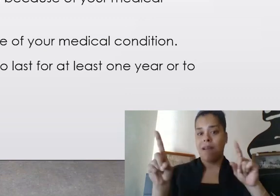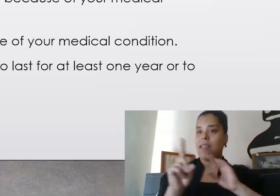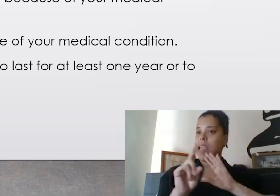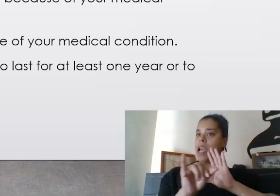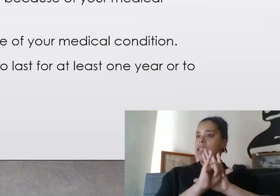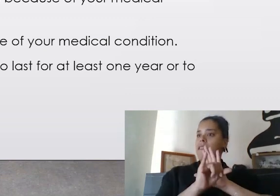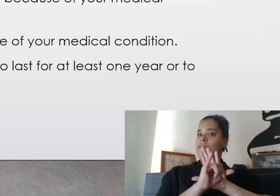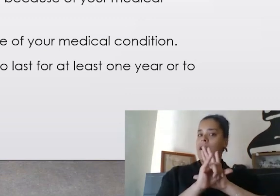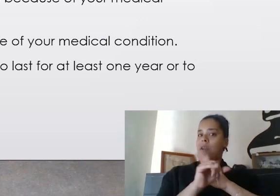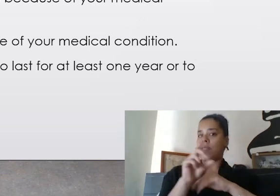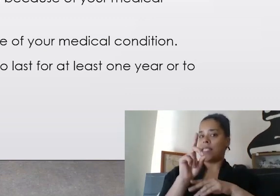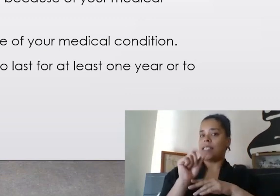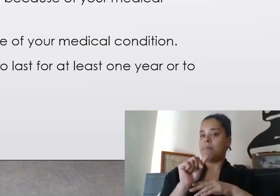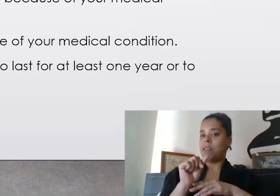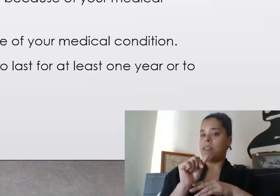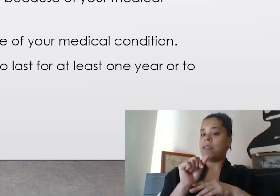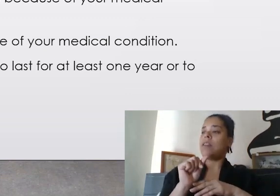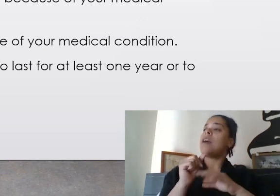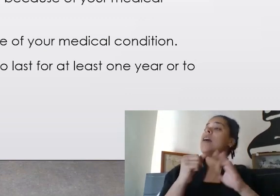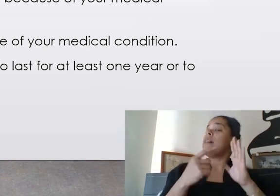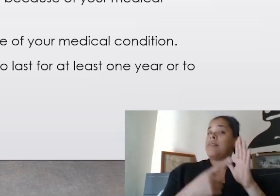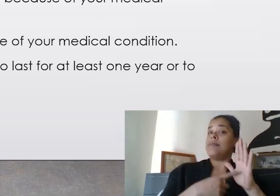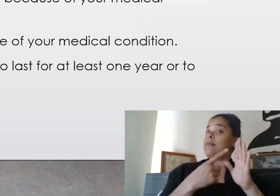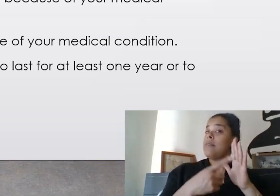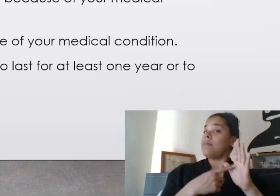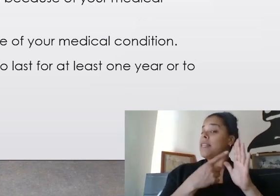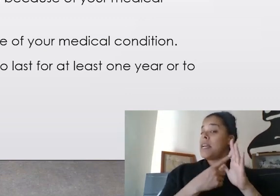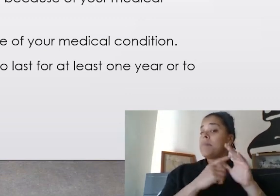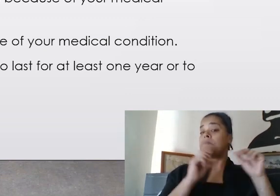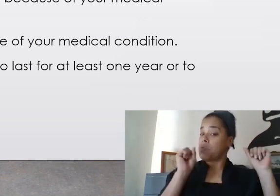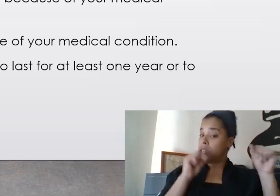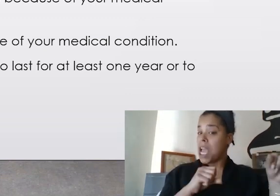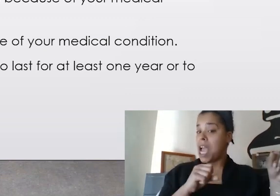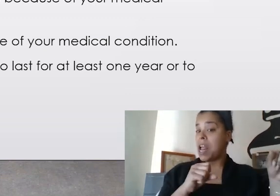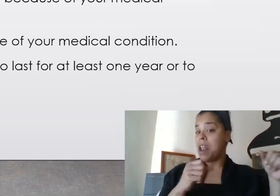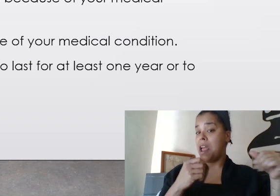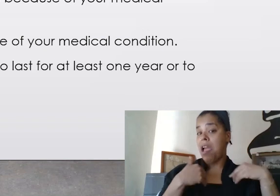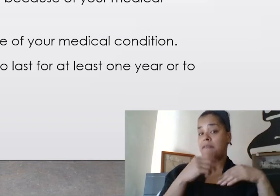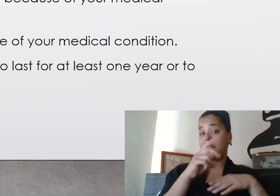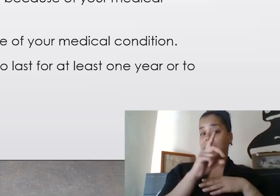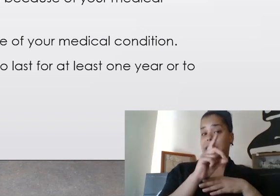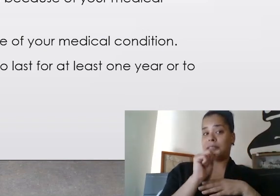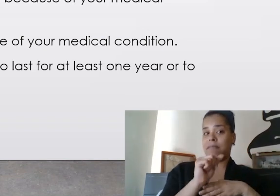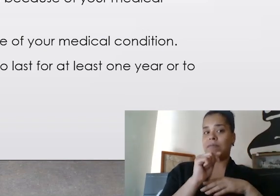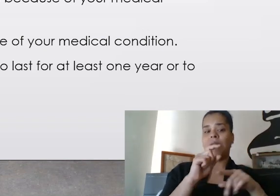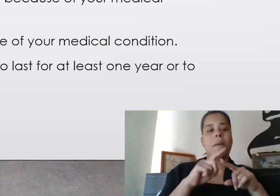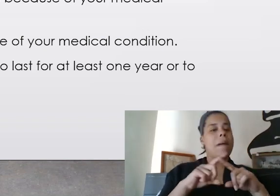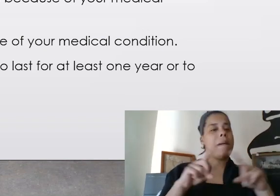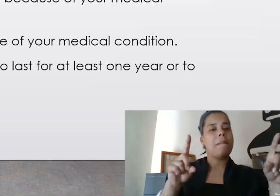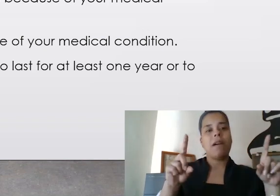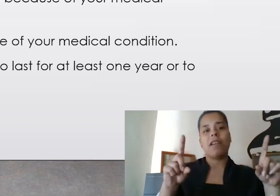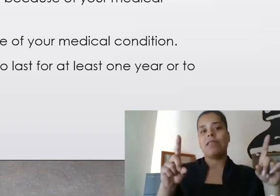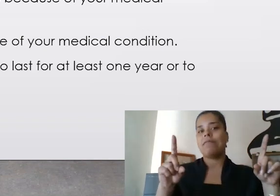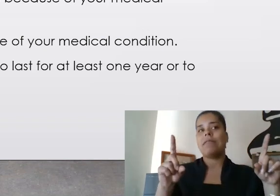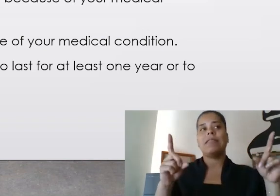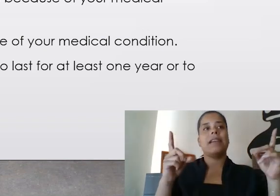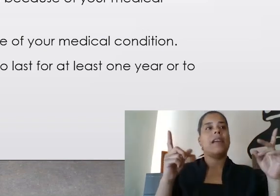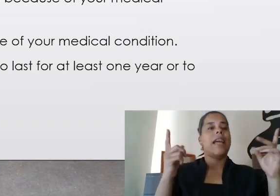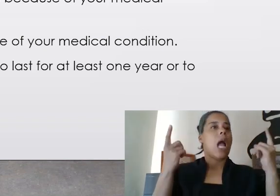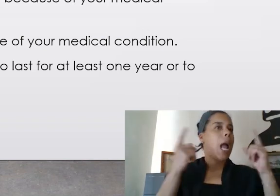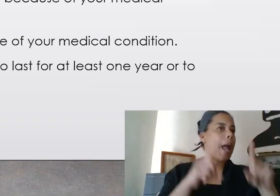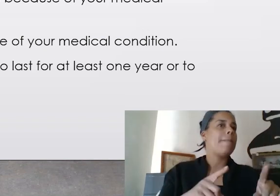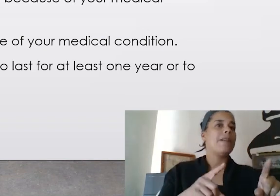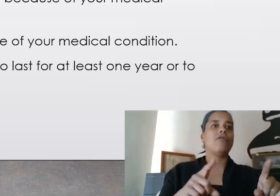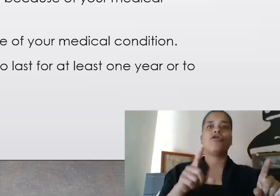certain times you can have a disability and come to the point where you may not be able to work